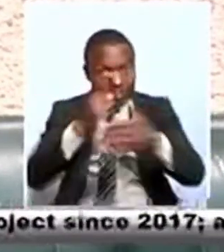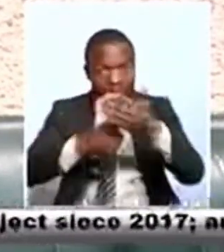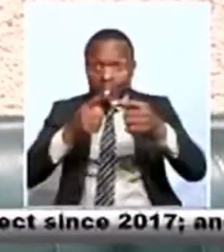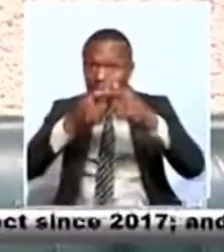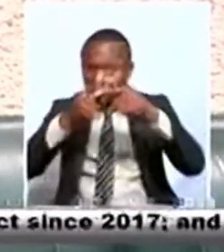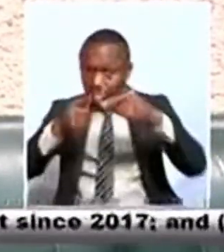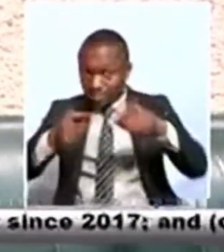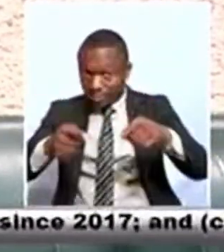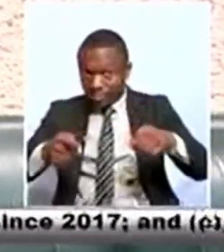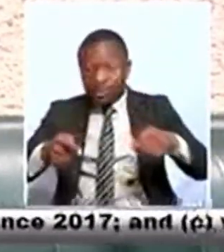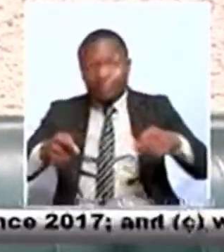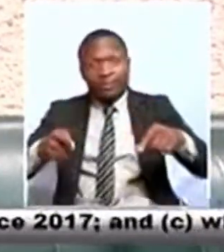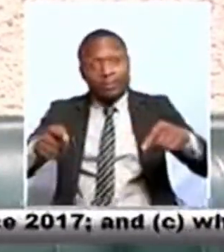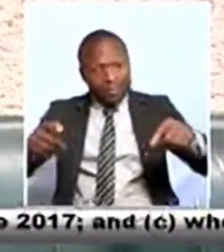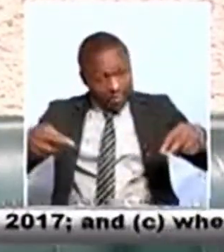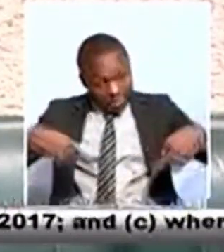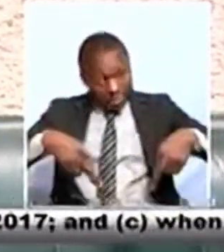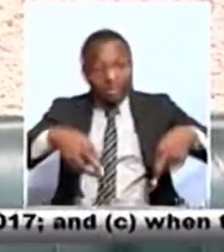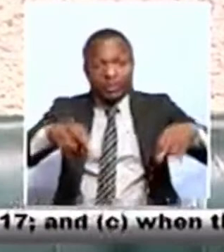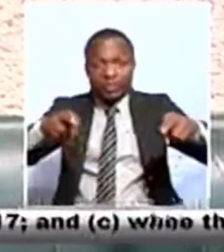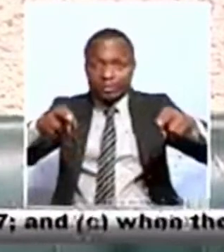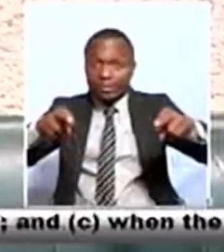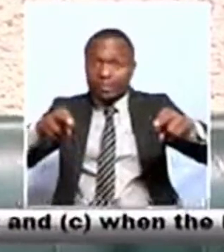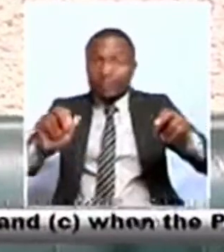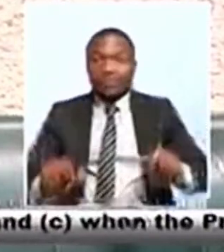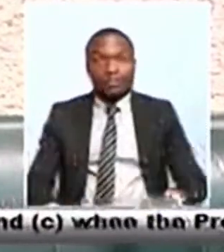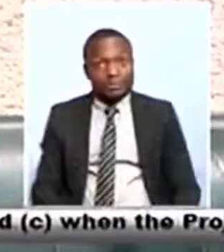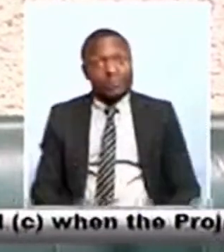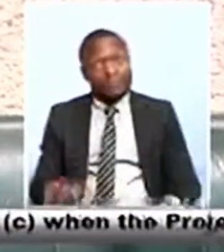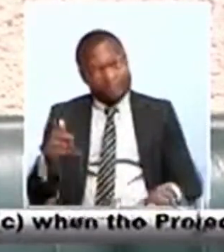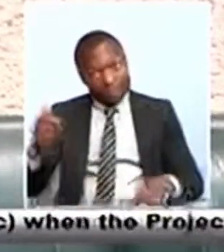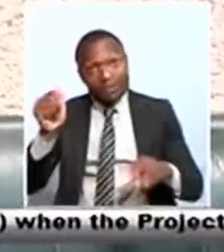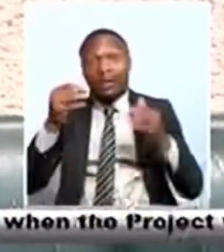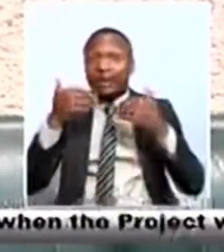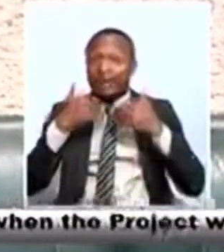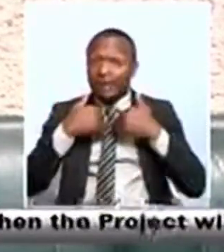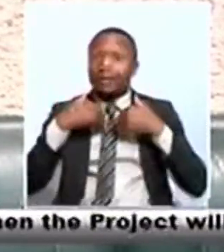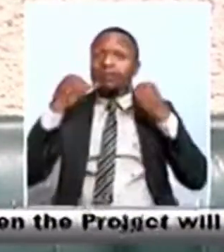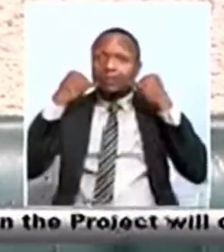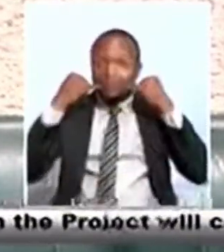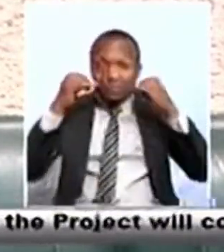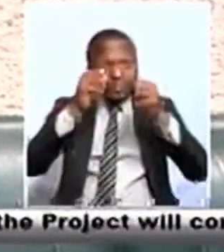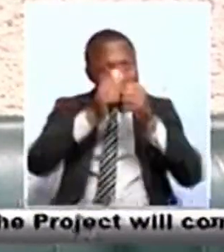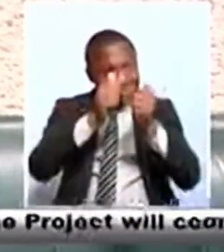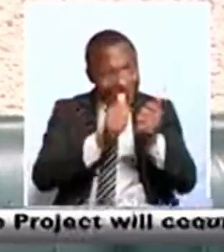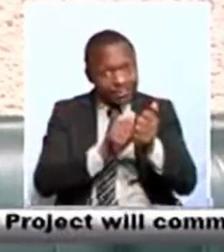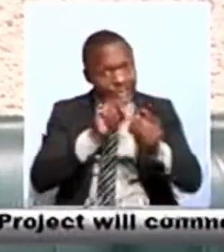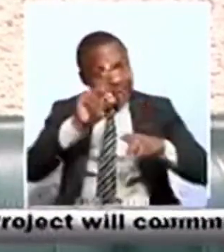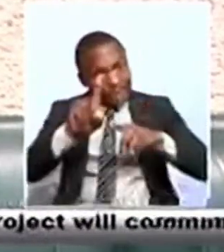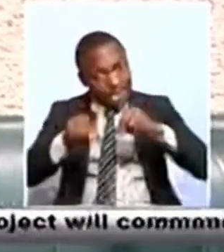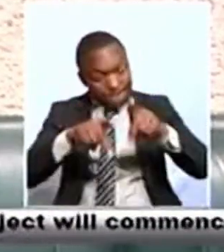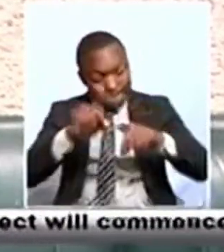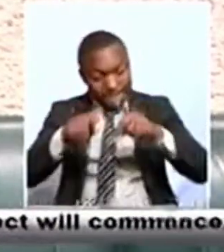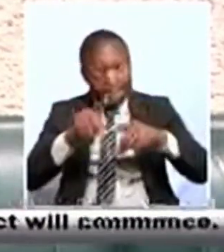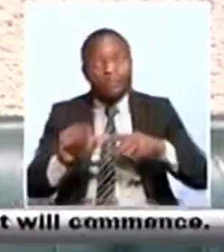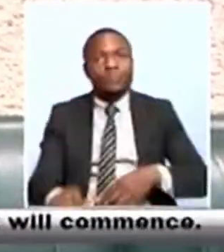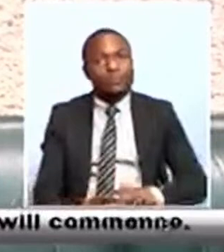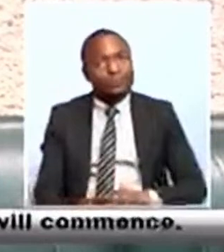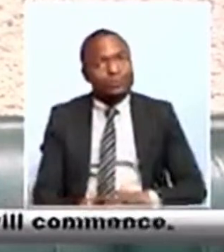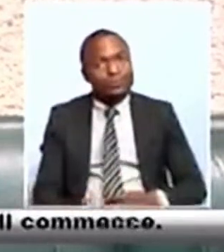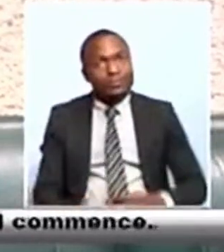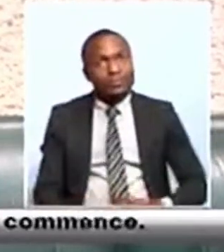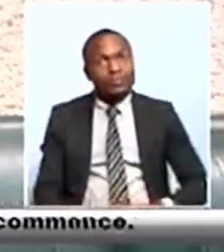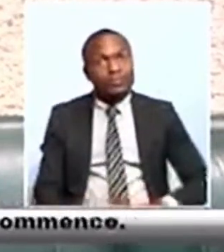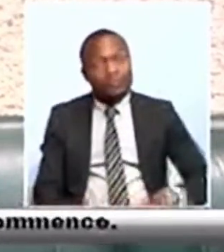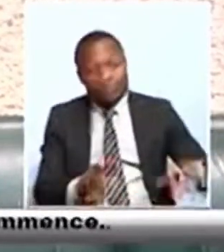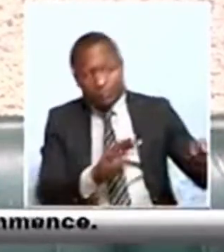our roads. Is it possible that since I have information about the people who are actually moving